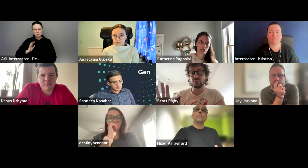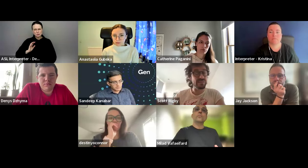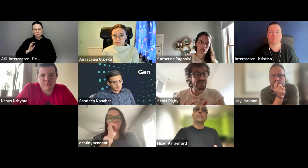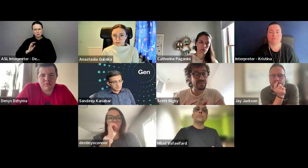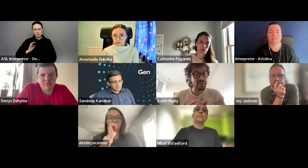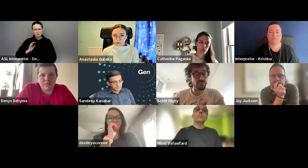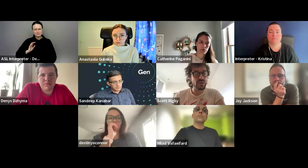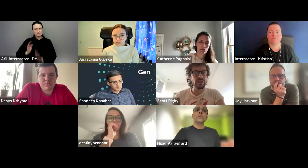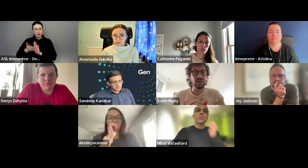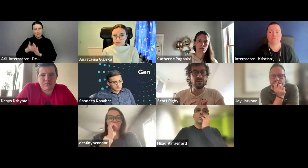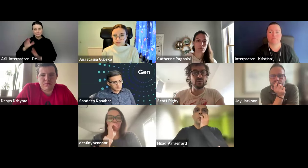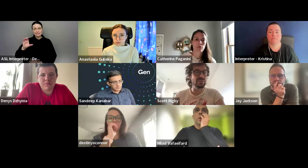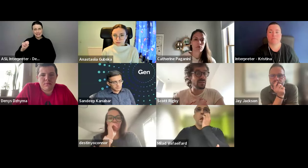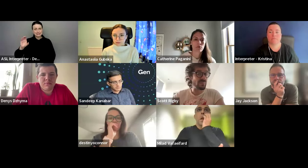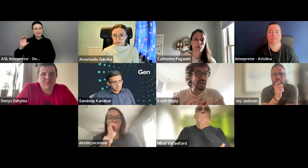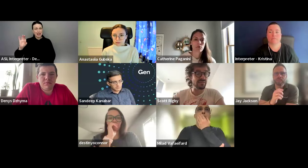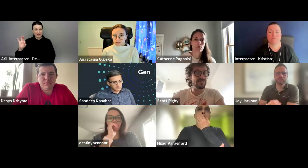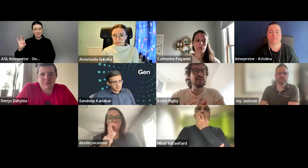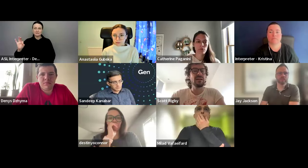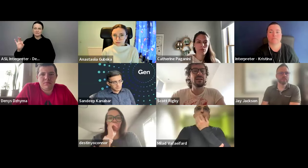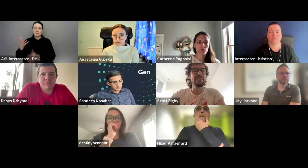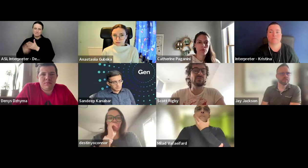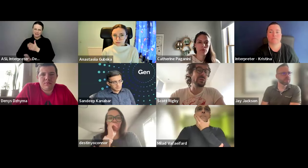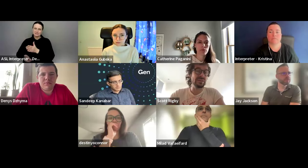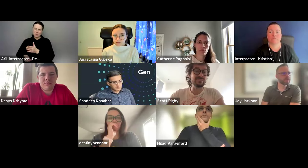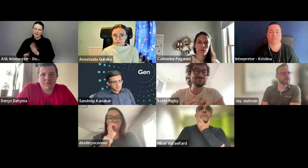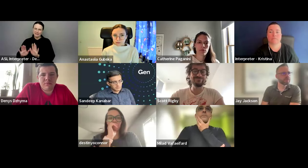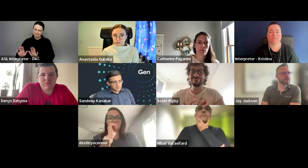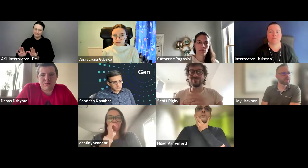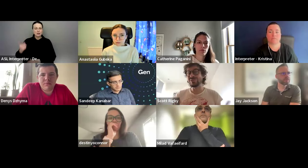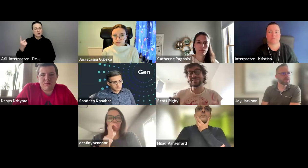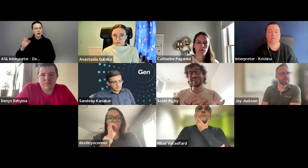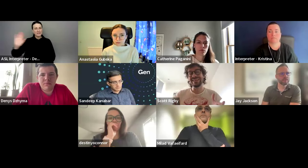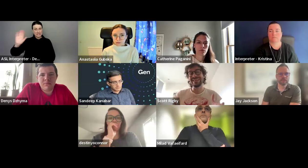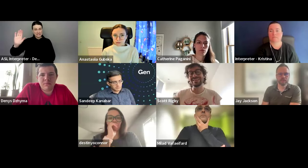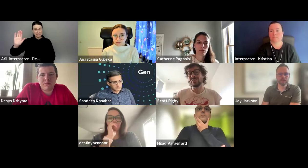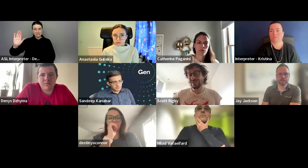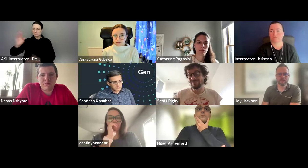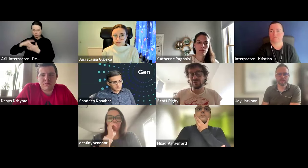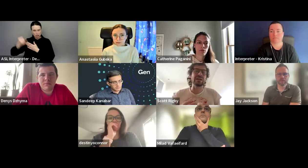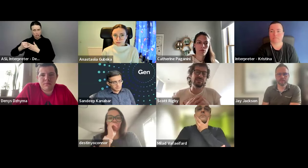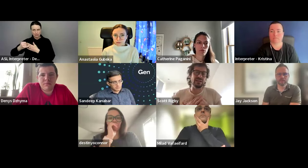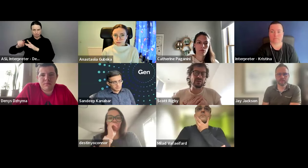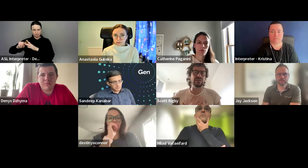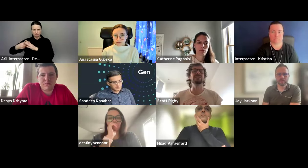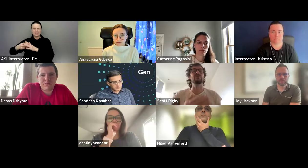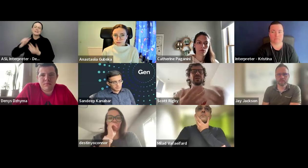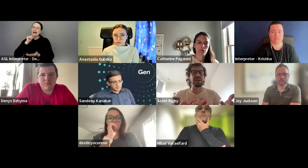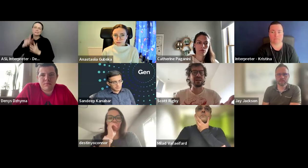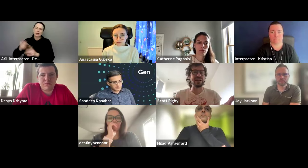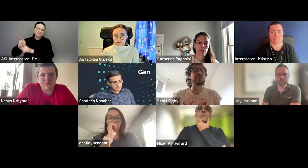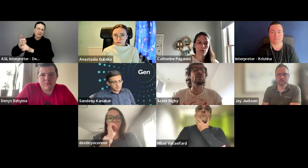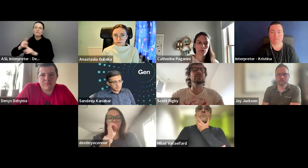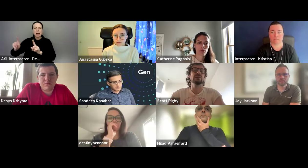who used to run CNCF, who's since passed. That was one of his projects that he started, or not started himself,